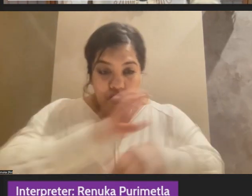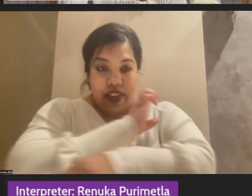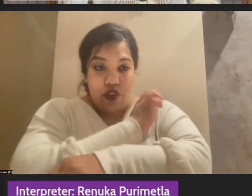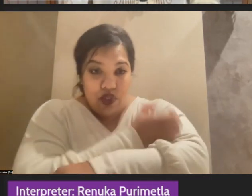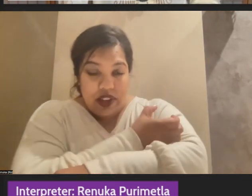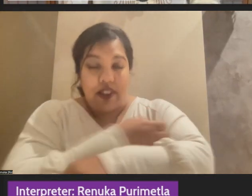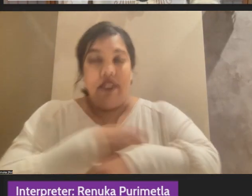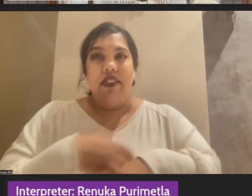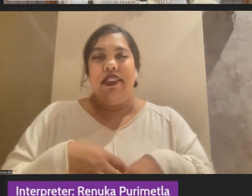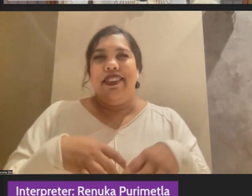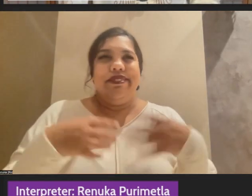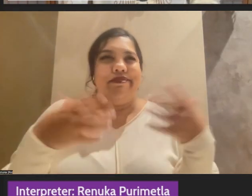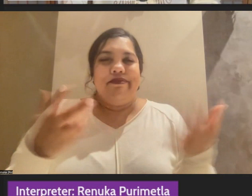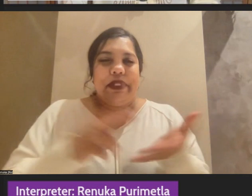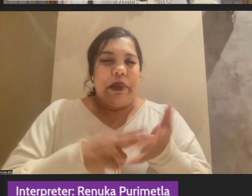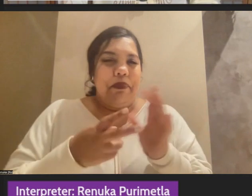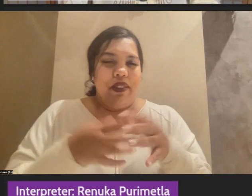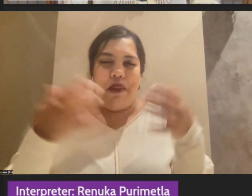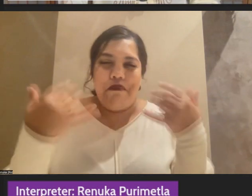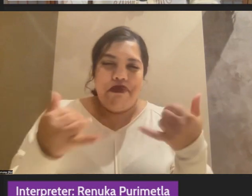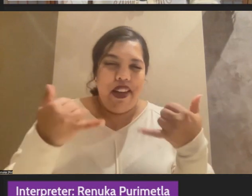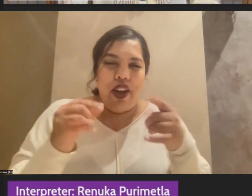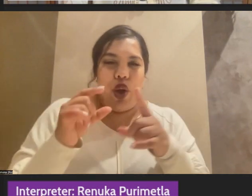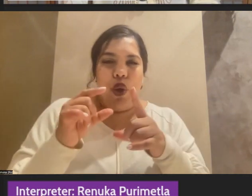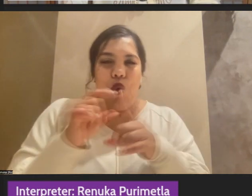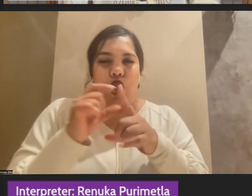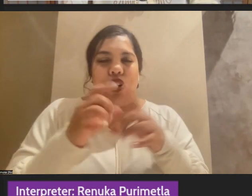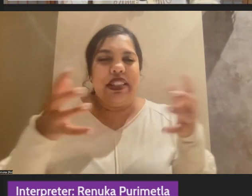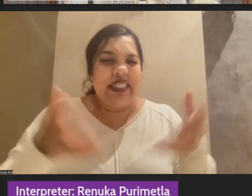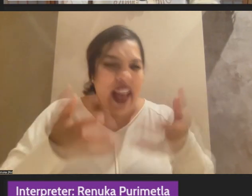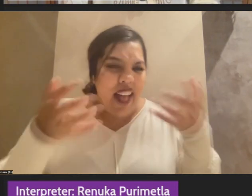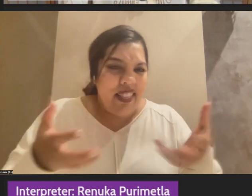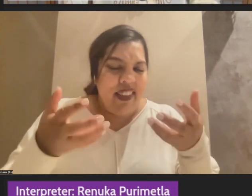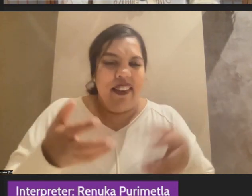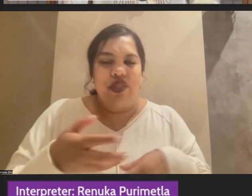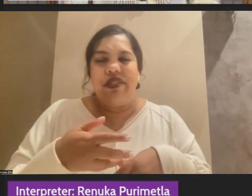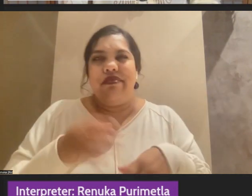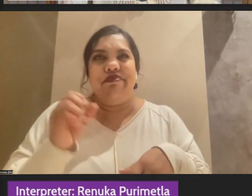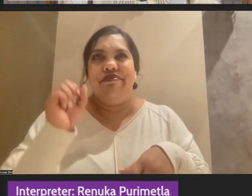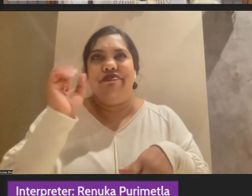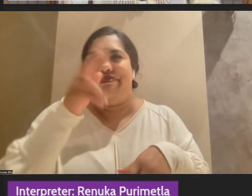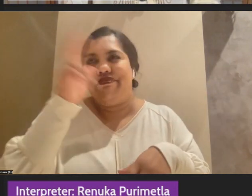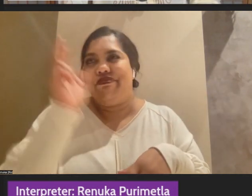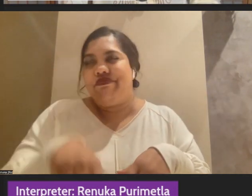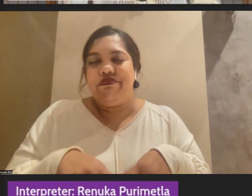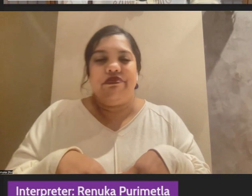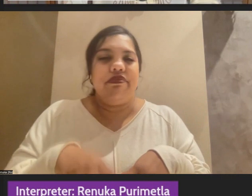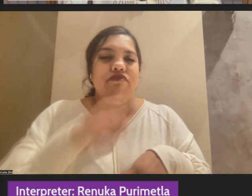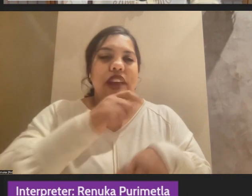word salad and we're not engaging the power of the